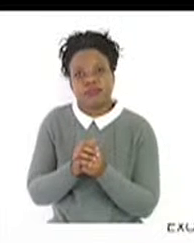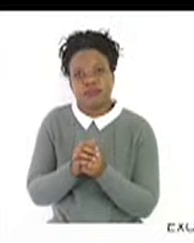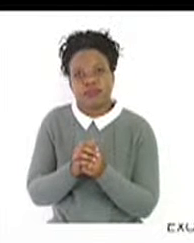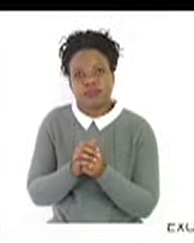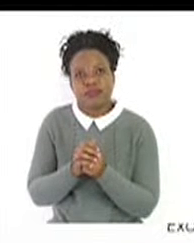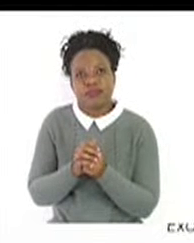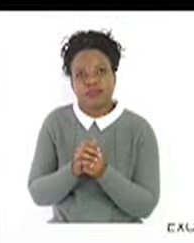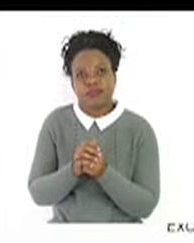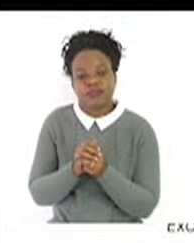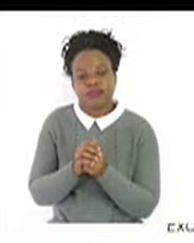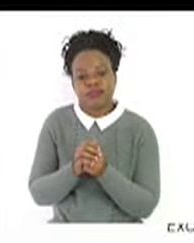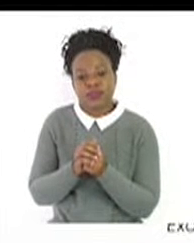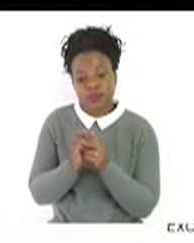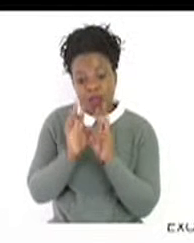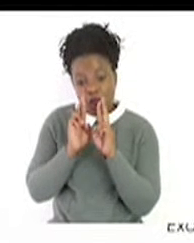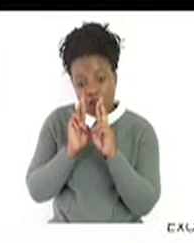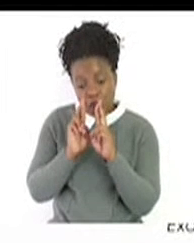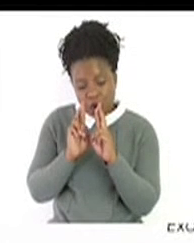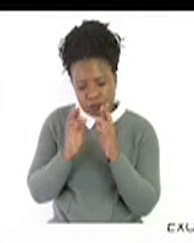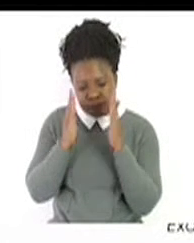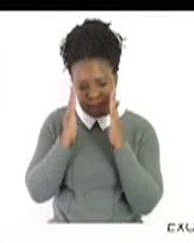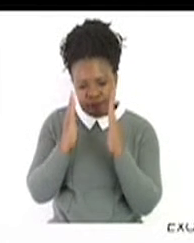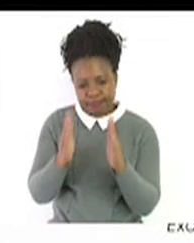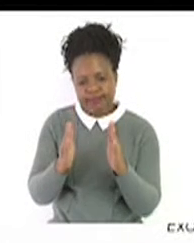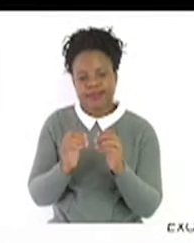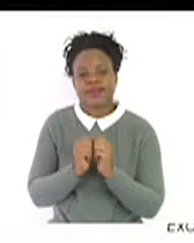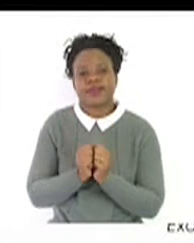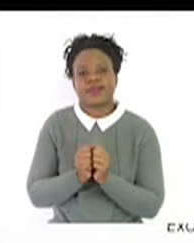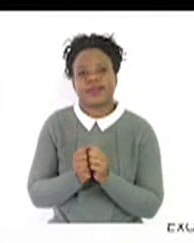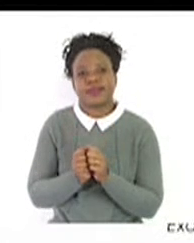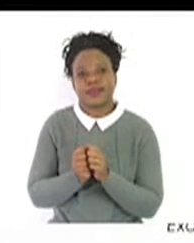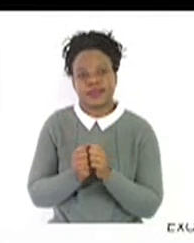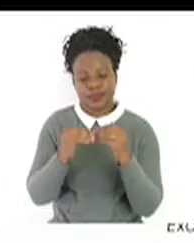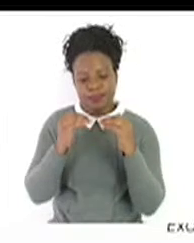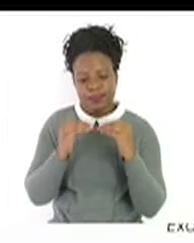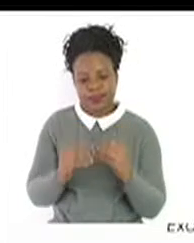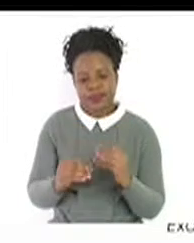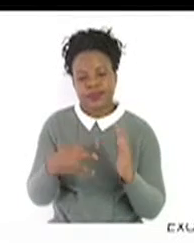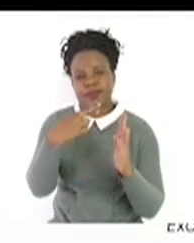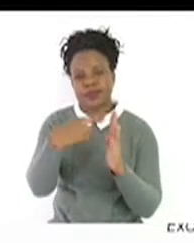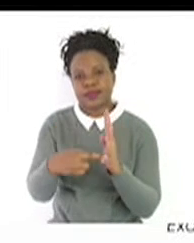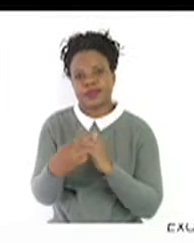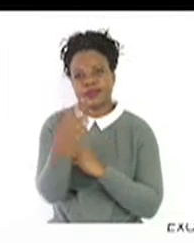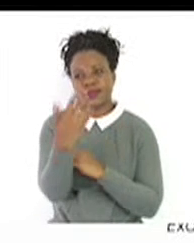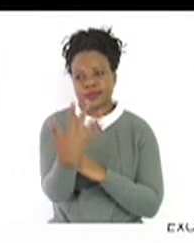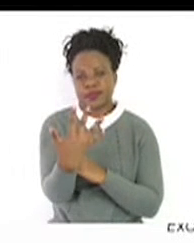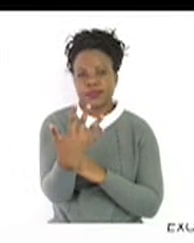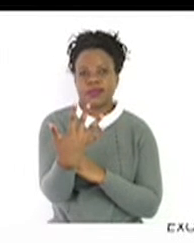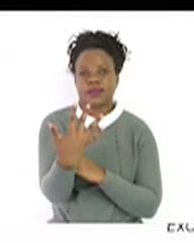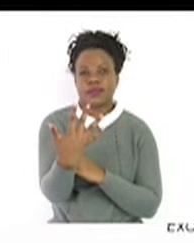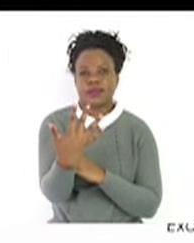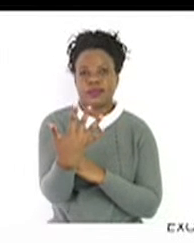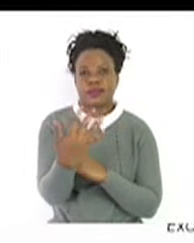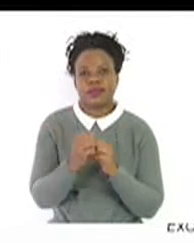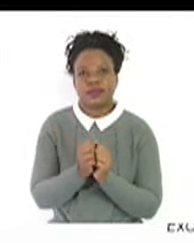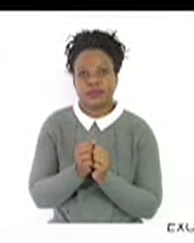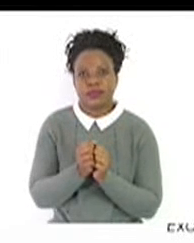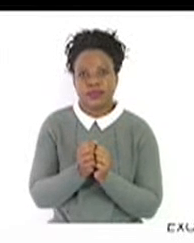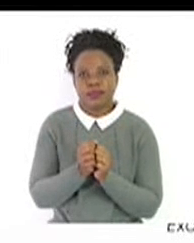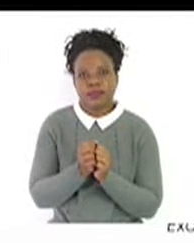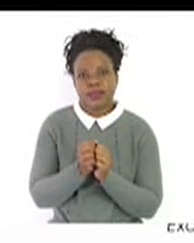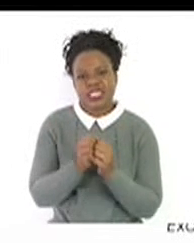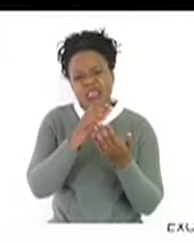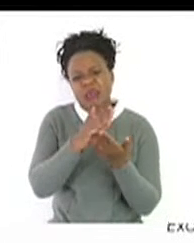I hope we are following. Let's go to rule number 5. Rule number 5. Some